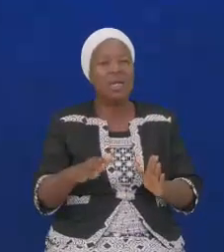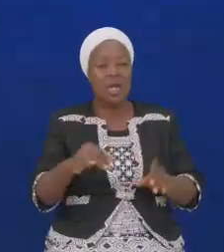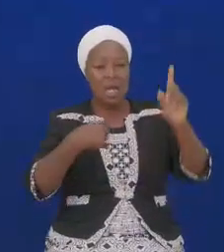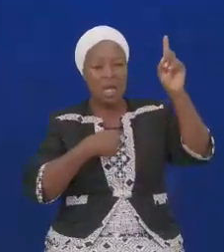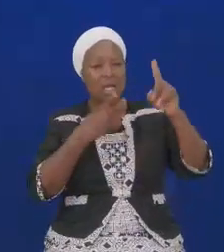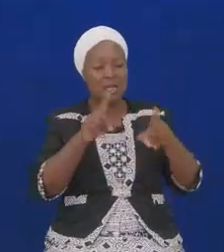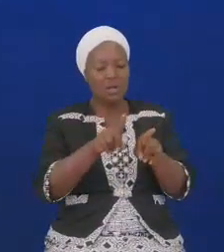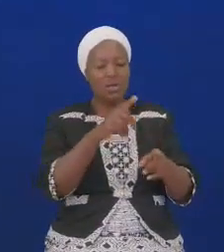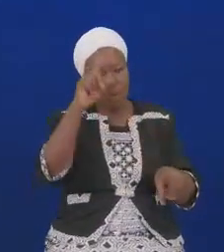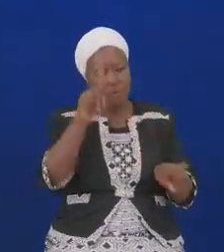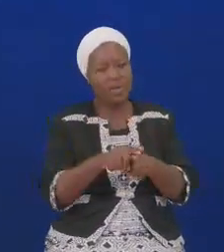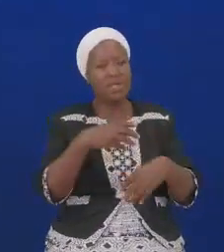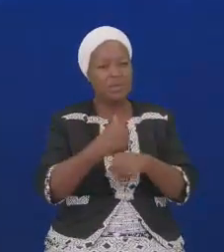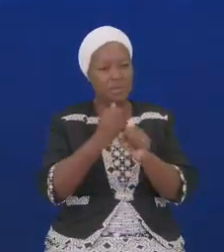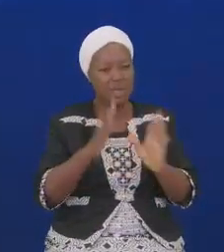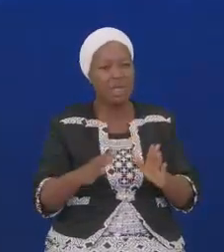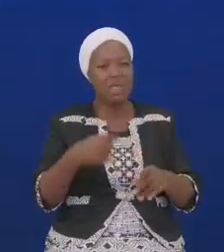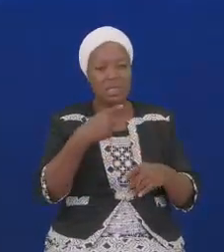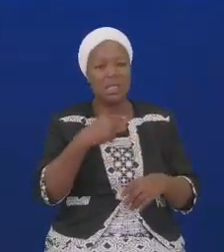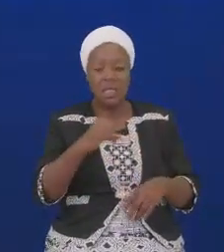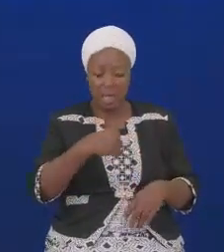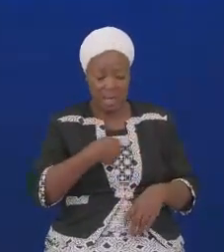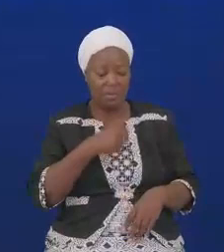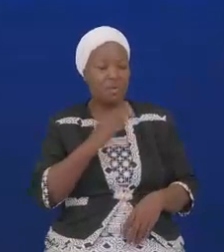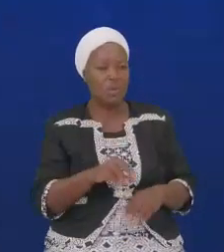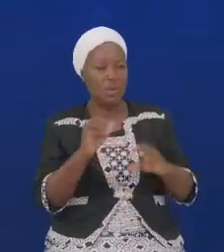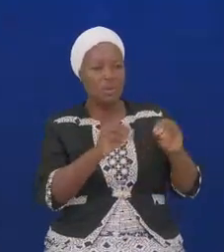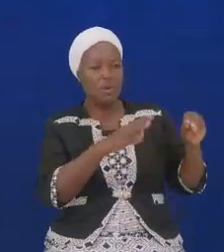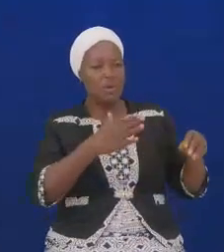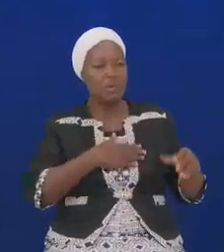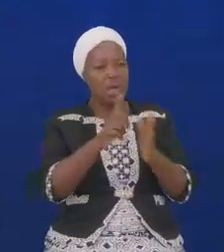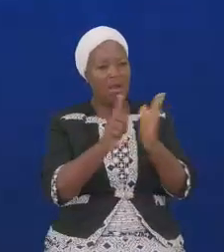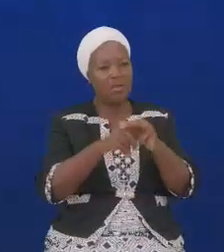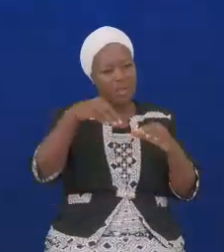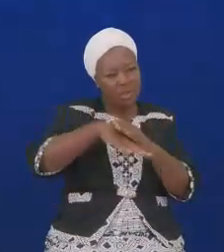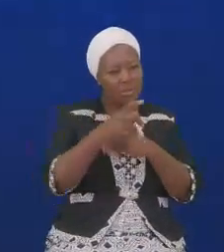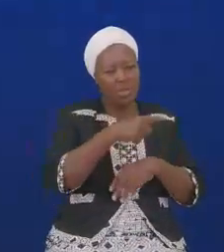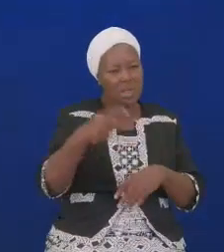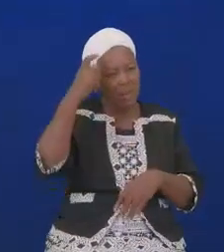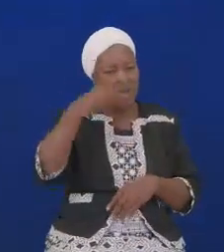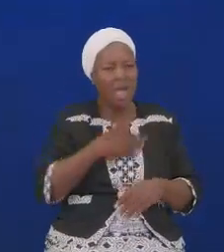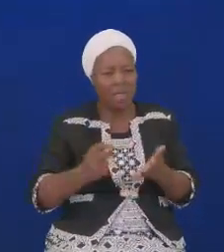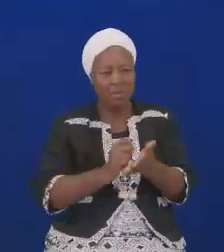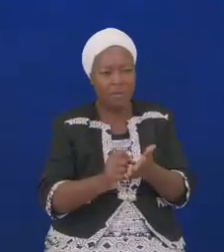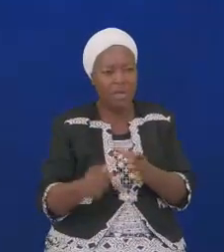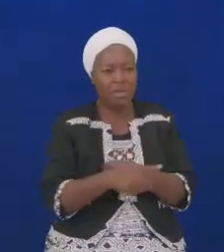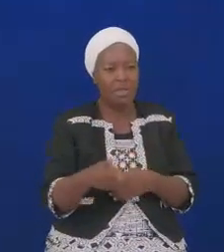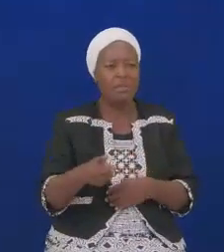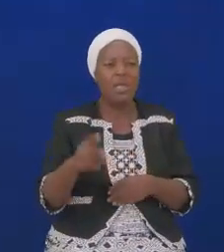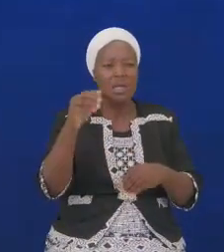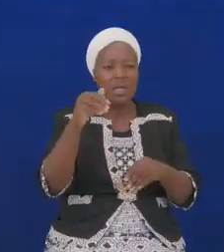covenant maker, it says, I will put my laws into their mind and write